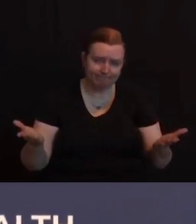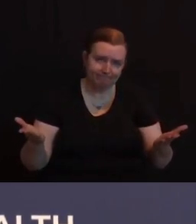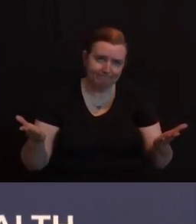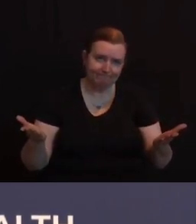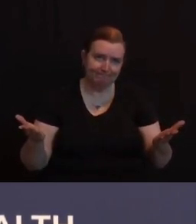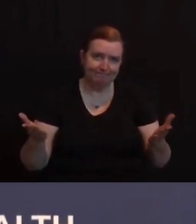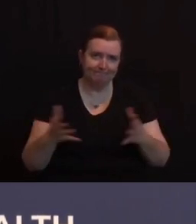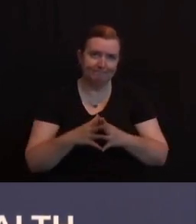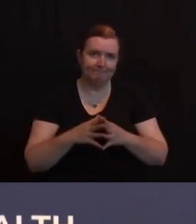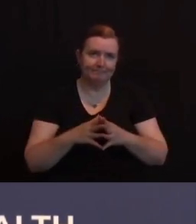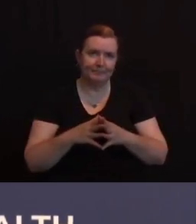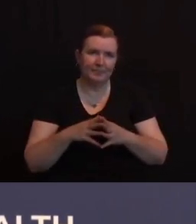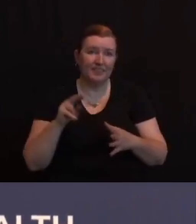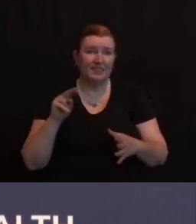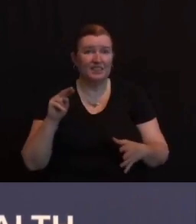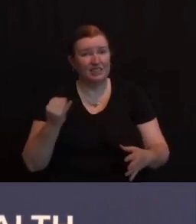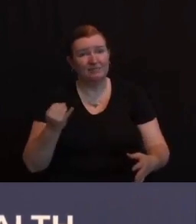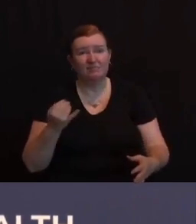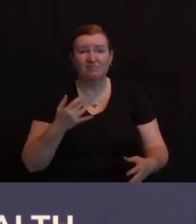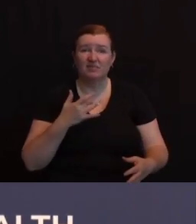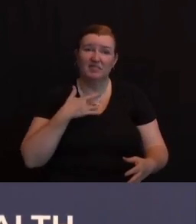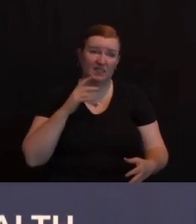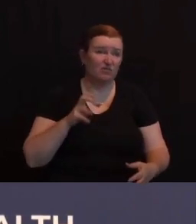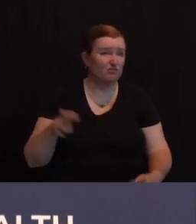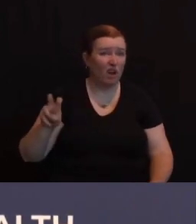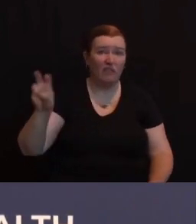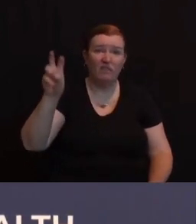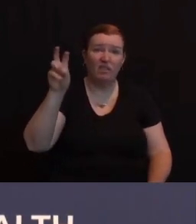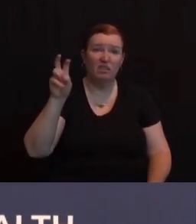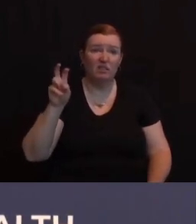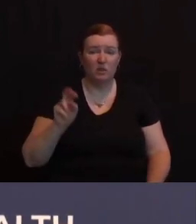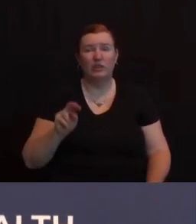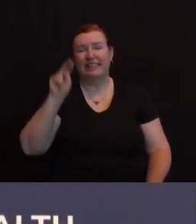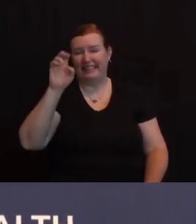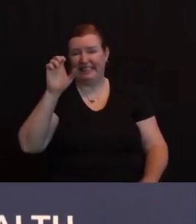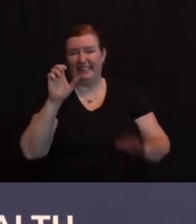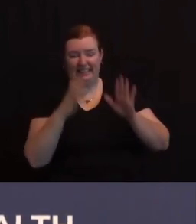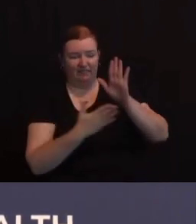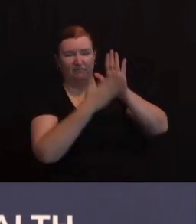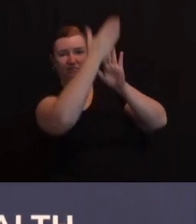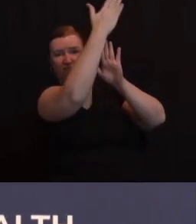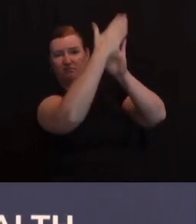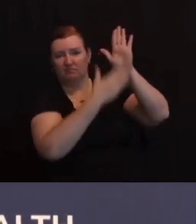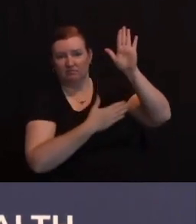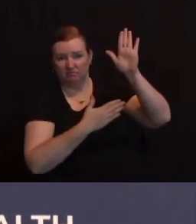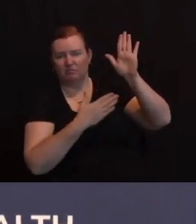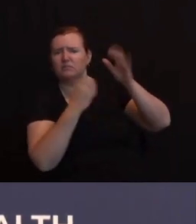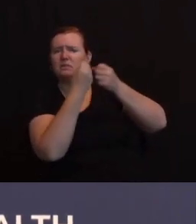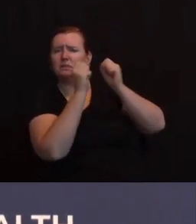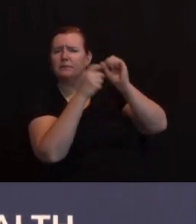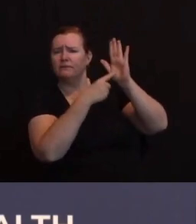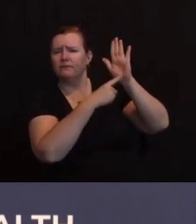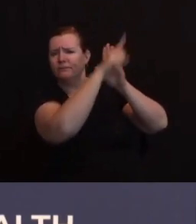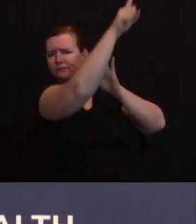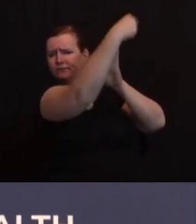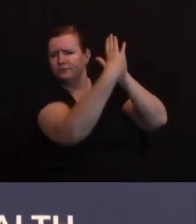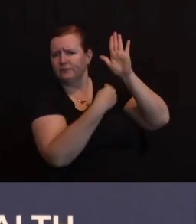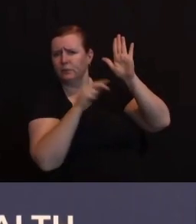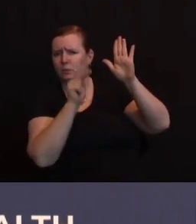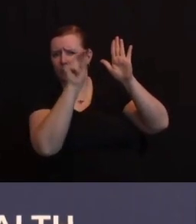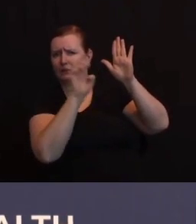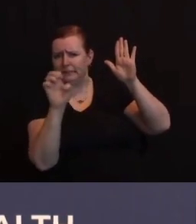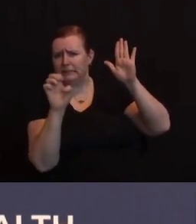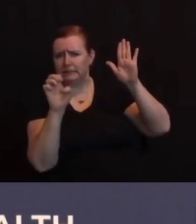almost entirely at this point, not entirely, but there's a whole bunch of contiguous ones right up through New England. So it's New Jersey,